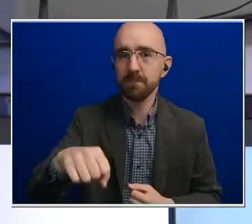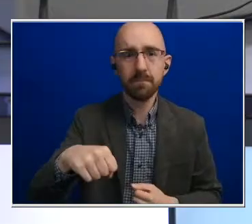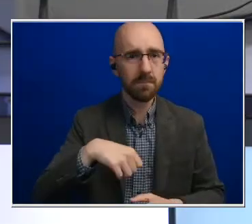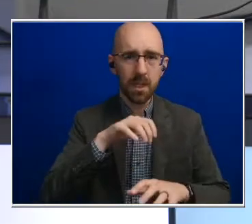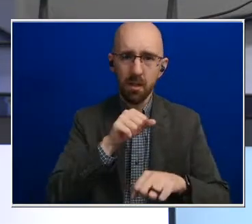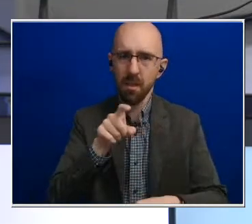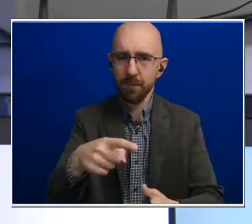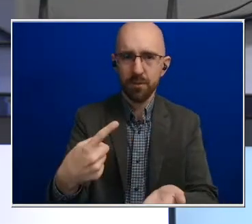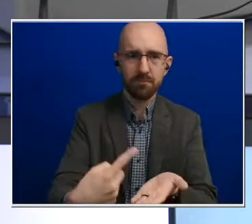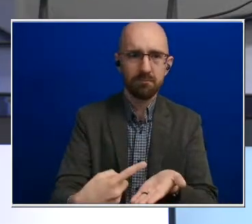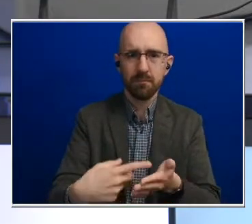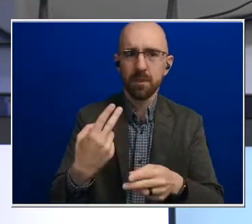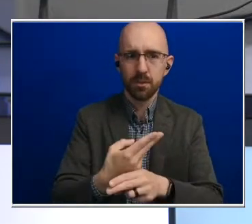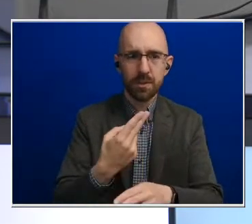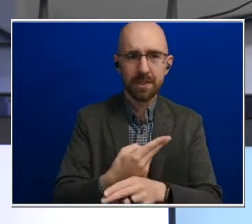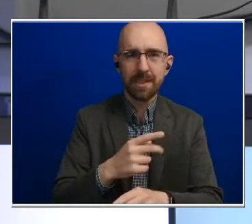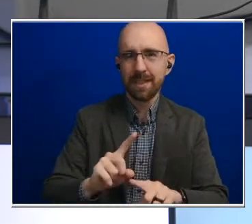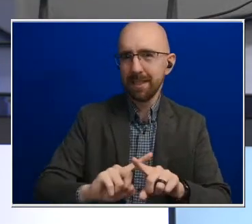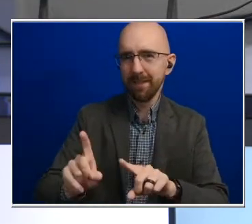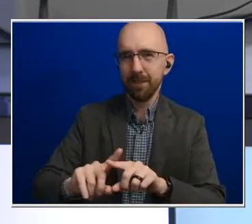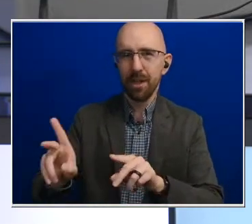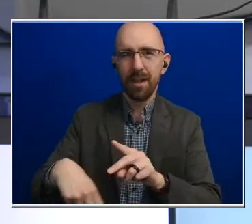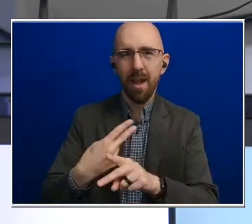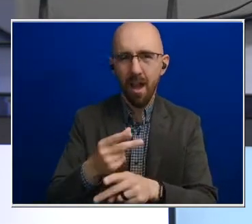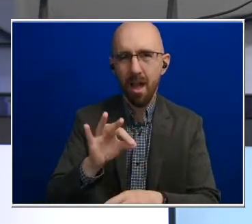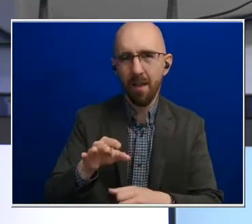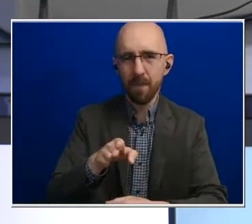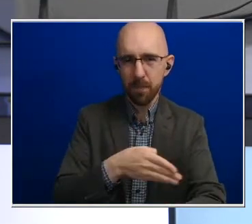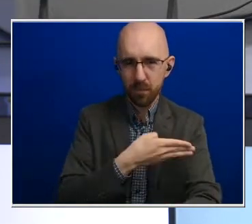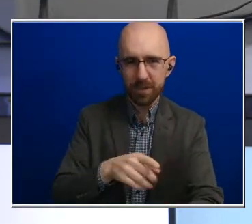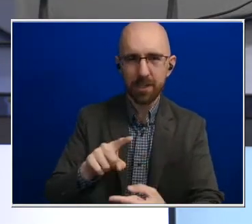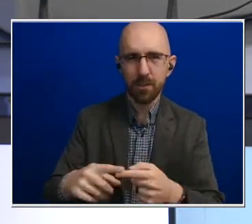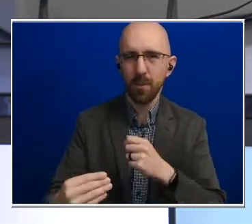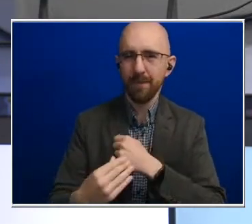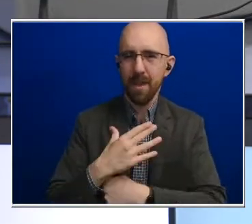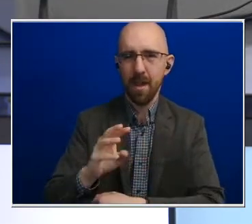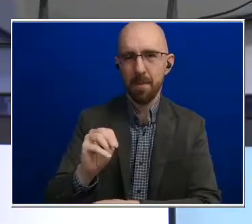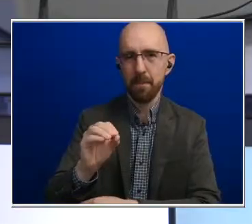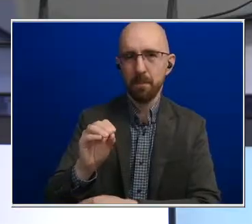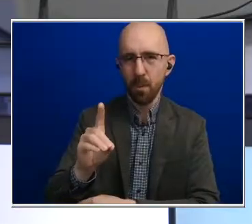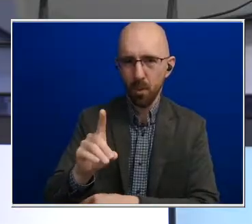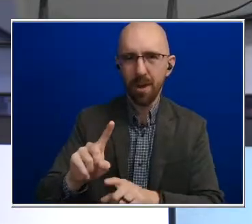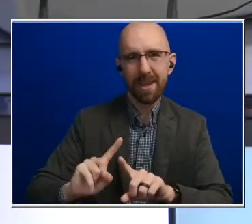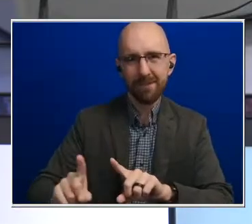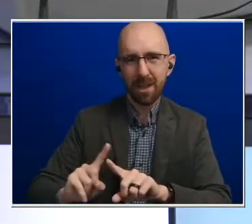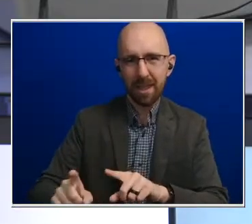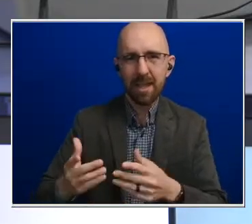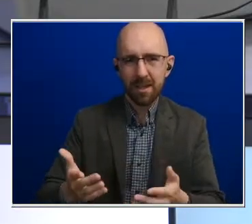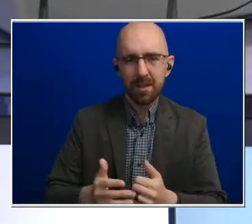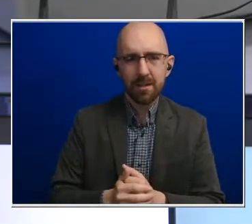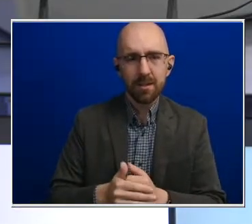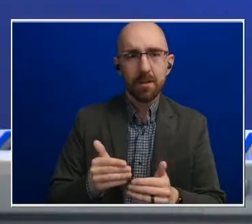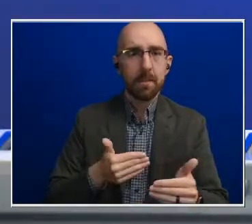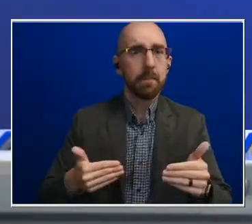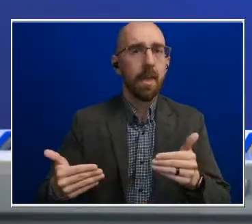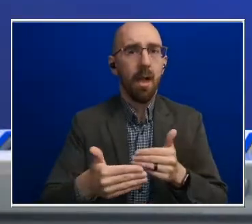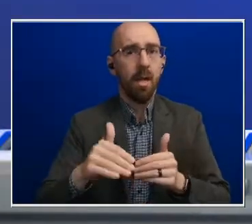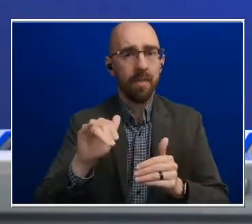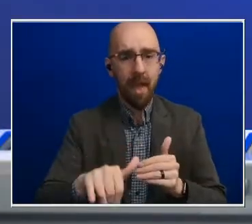using different kinds of music to affect your mood differently. And beyond that, I think